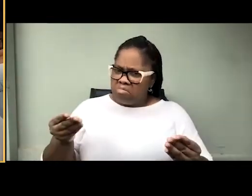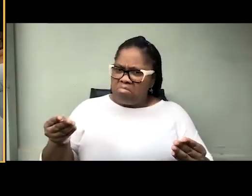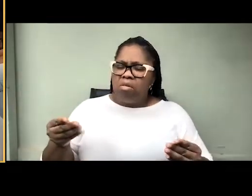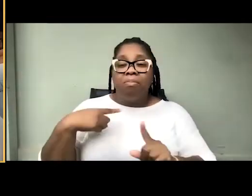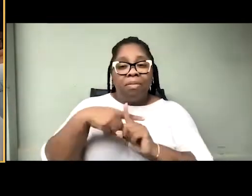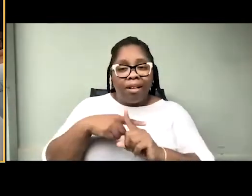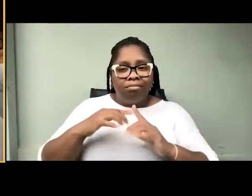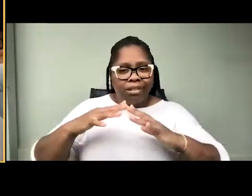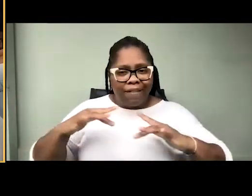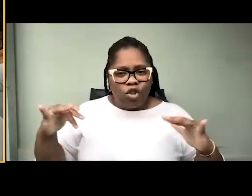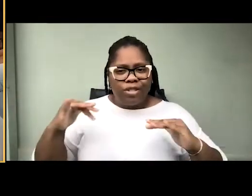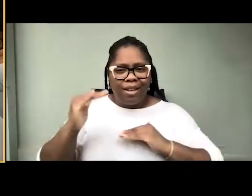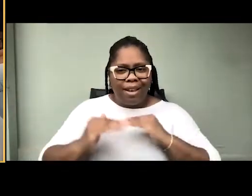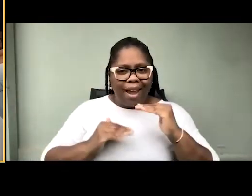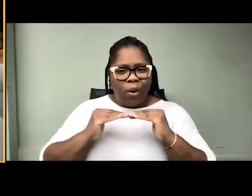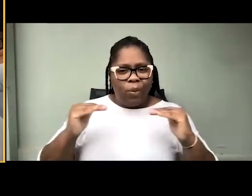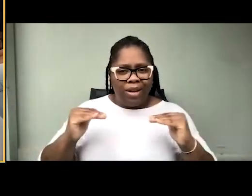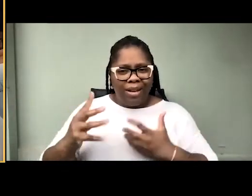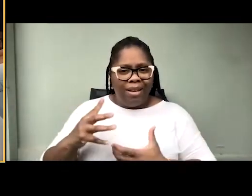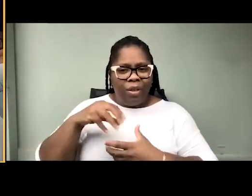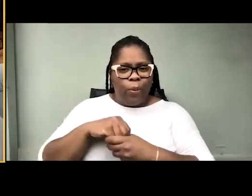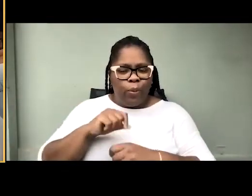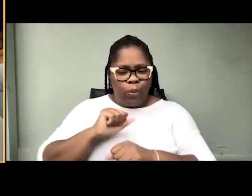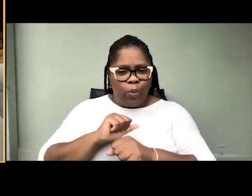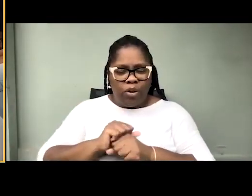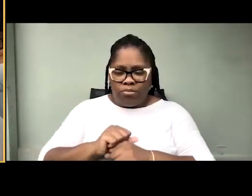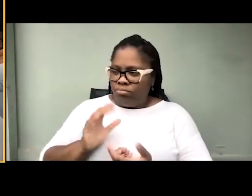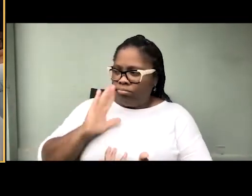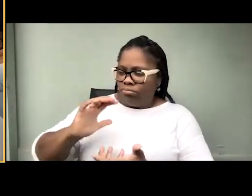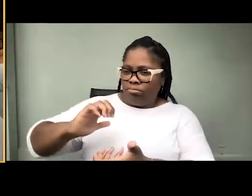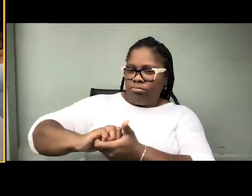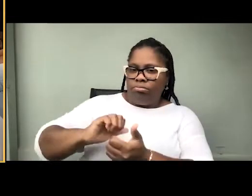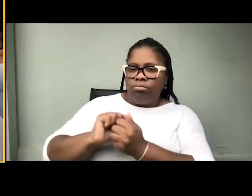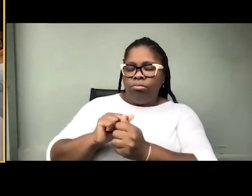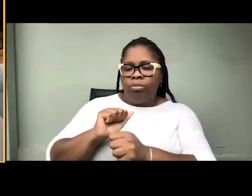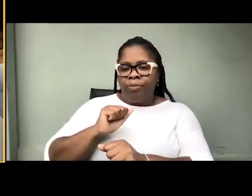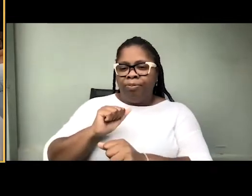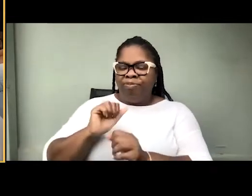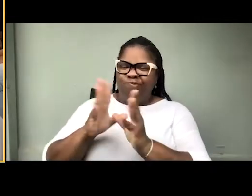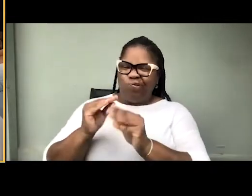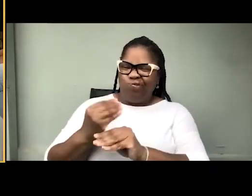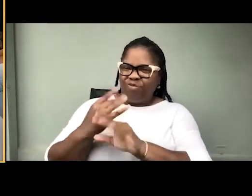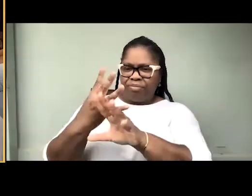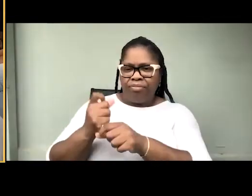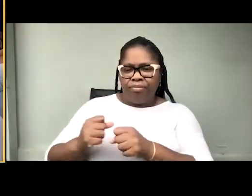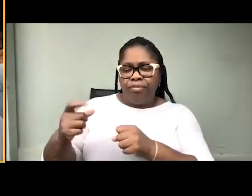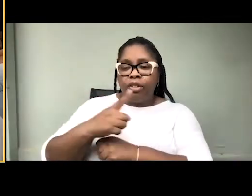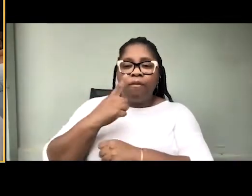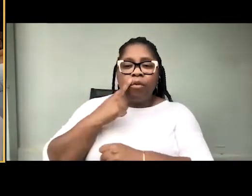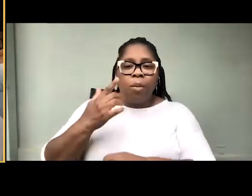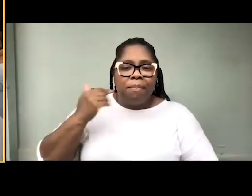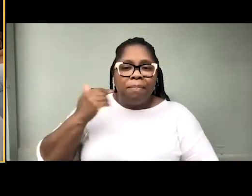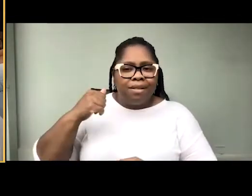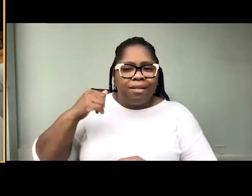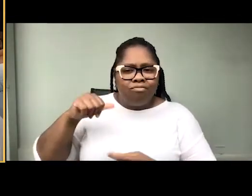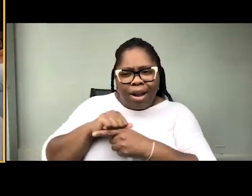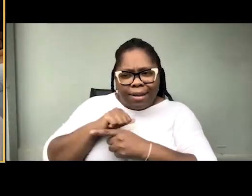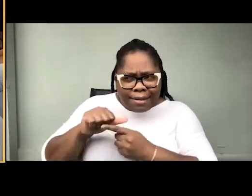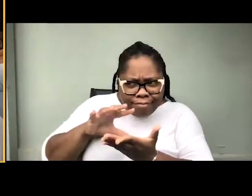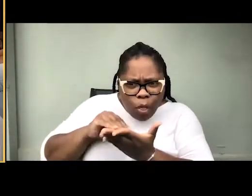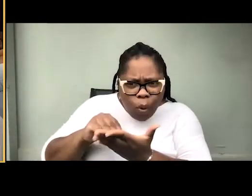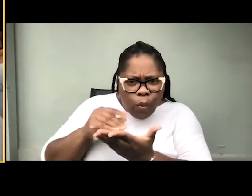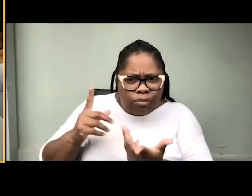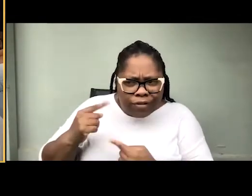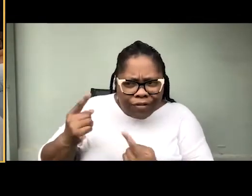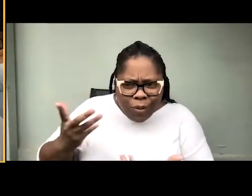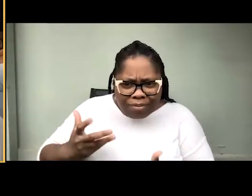and inclusion work. And we'll be partnering on some webinars next year to share lessons learned and best practices from that. And then of